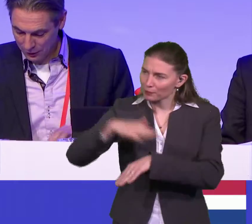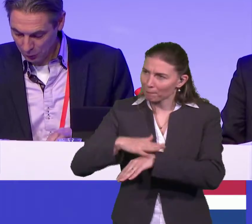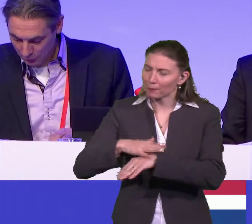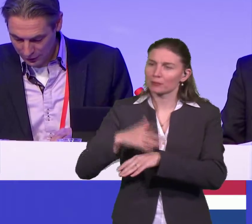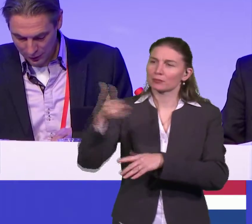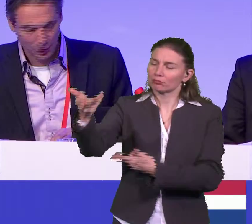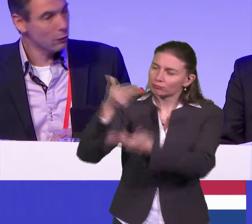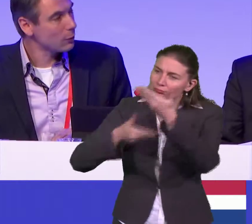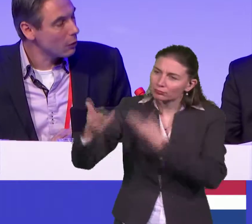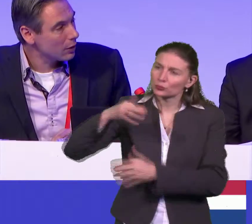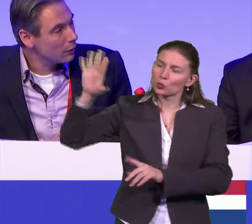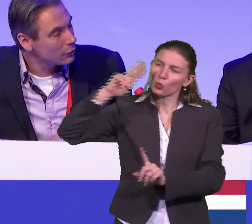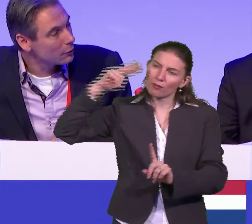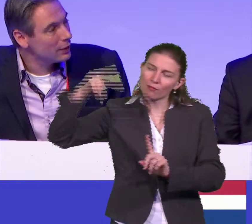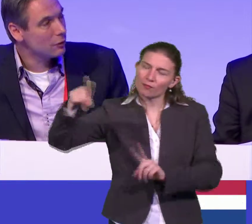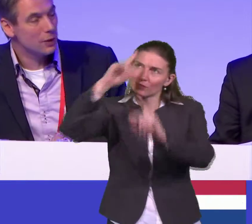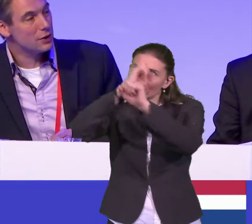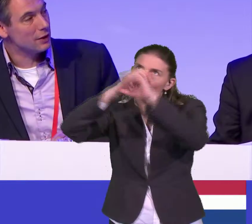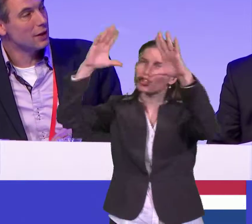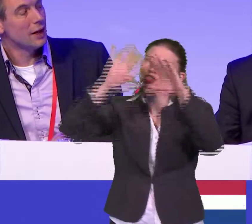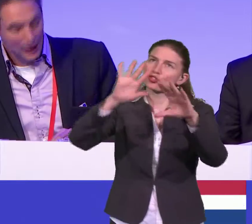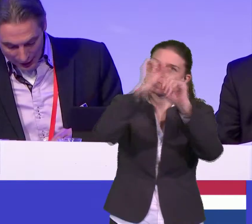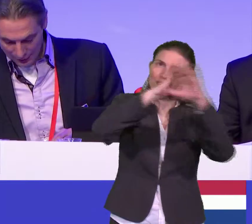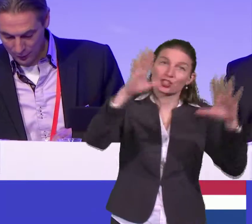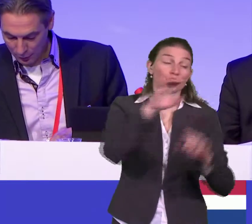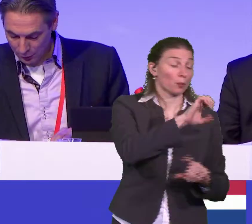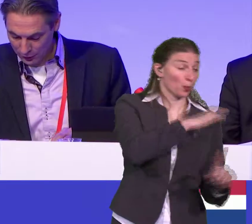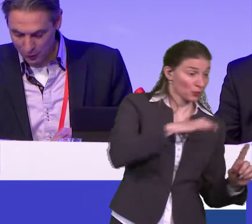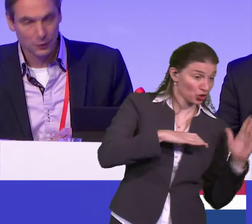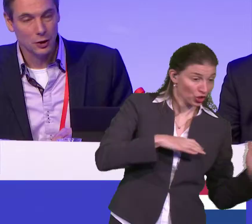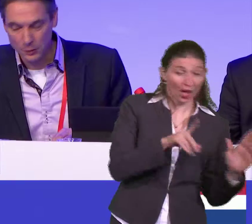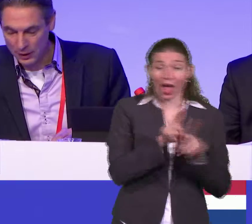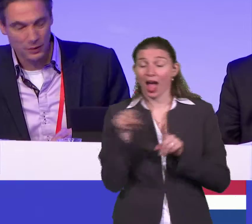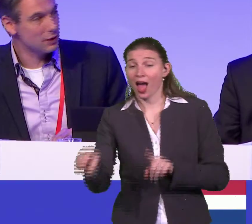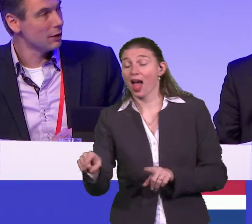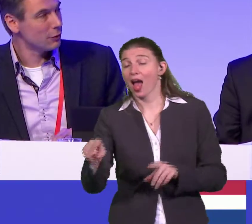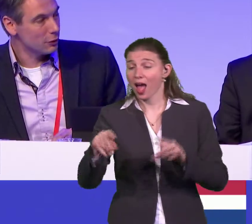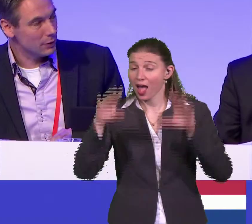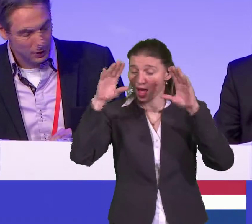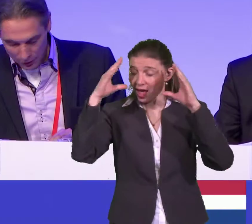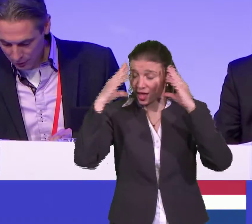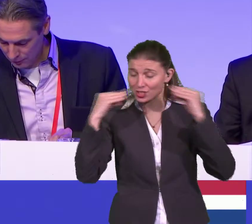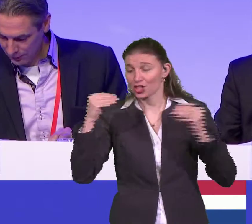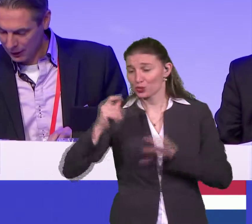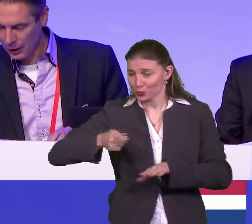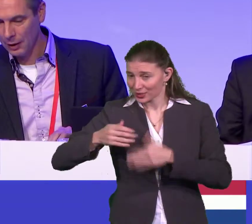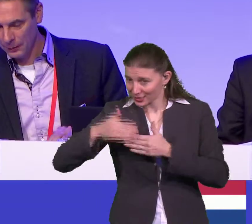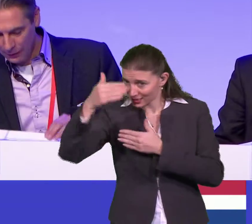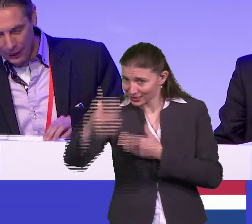share with us your vision on the work program of the European Commission and the priorities of the Dutch presidency of the European